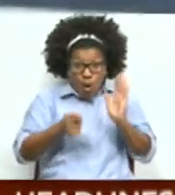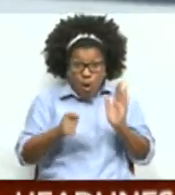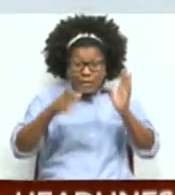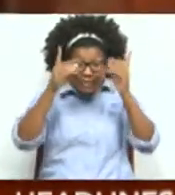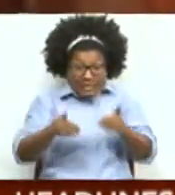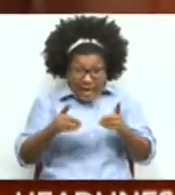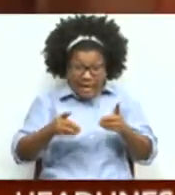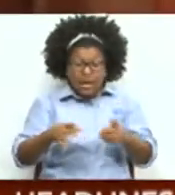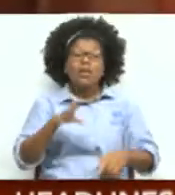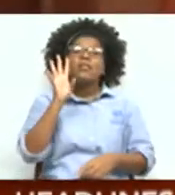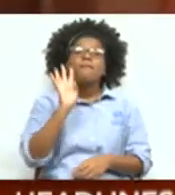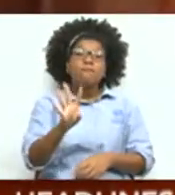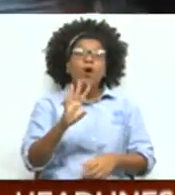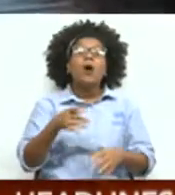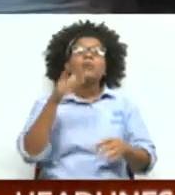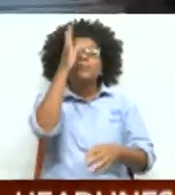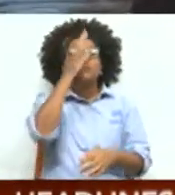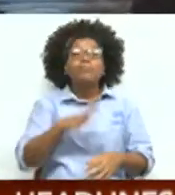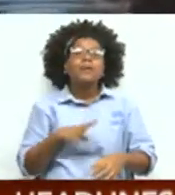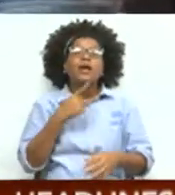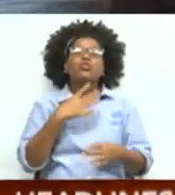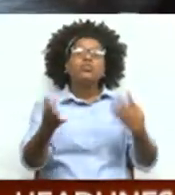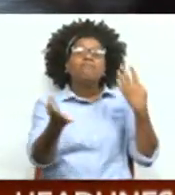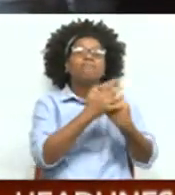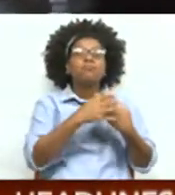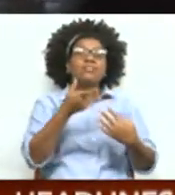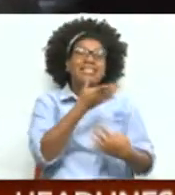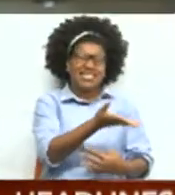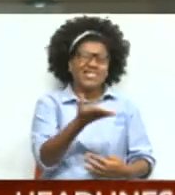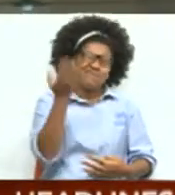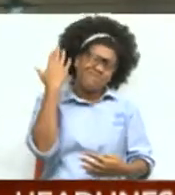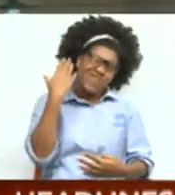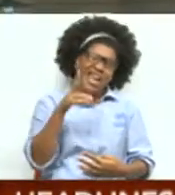bars since their arrest in 2011 will walk